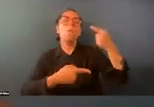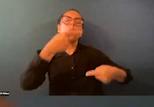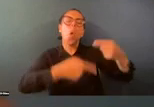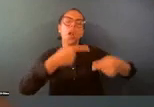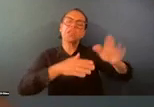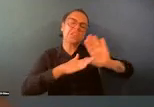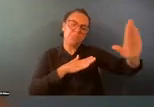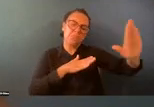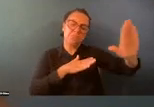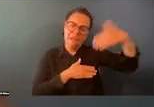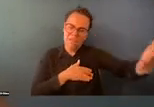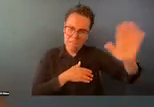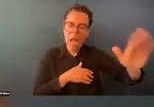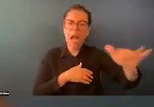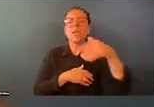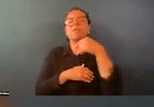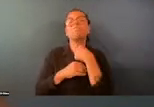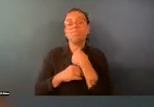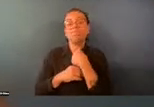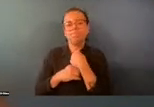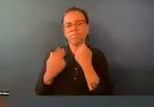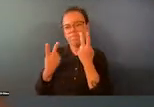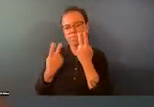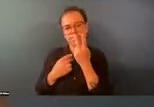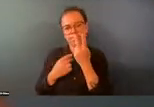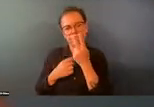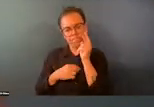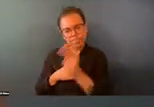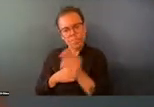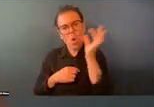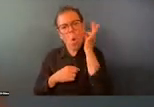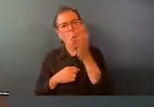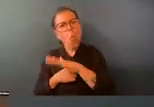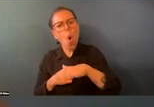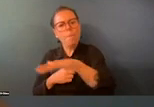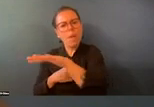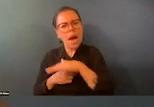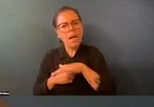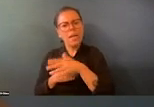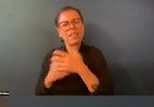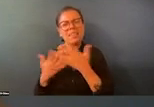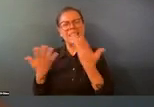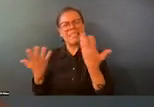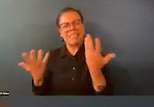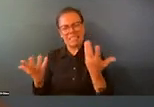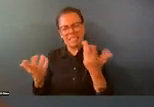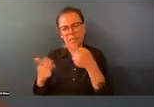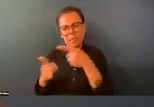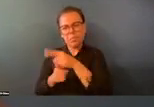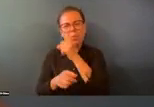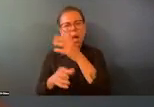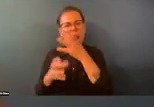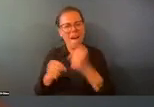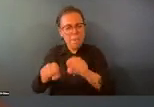So firstly, action on climate and health addresses the disproportionate impacts on the health of women and girls acknowledged by the Intergovernmental